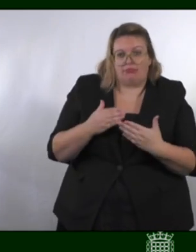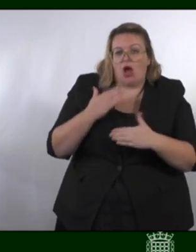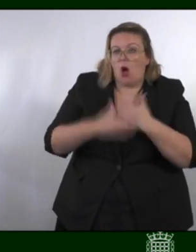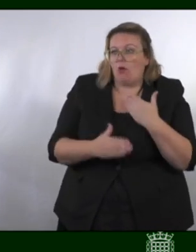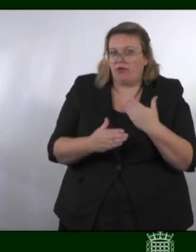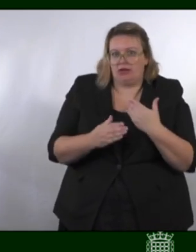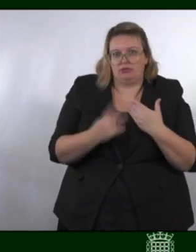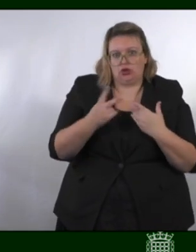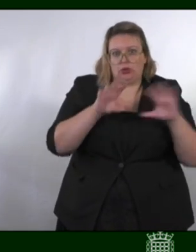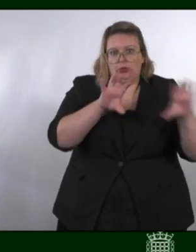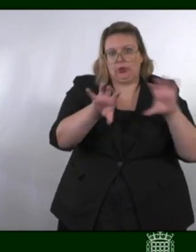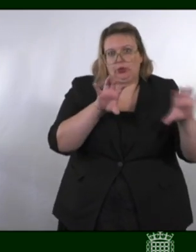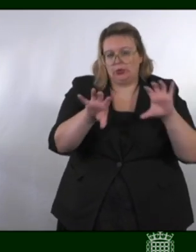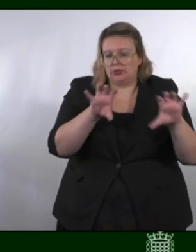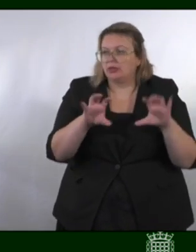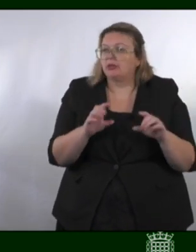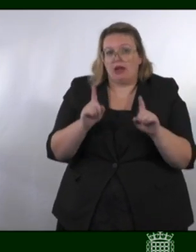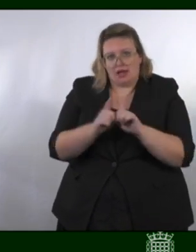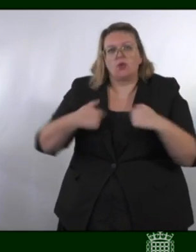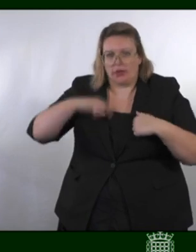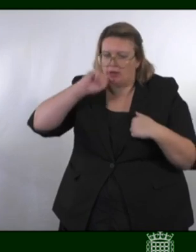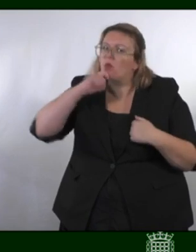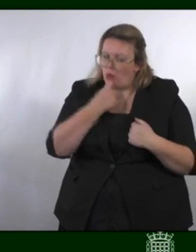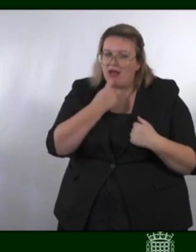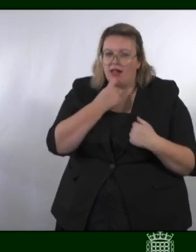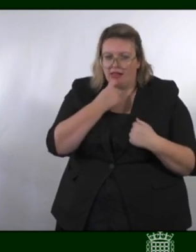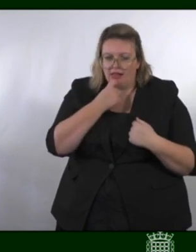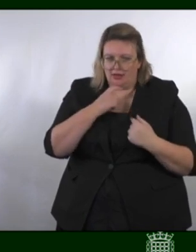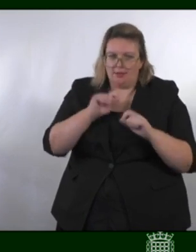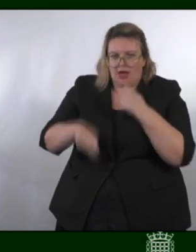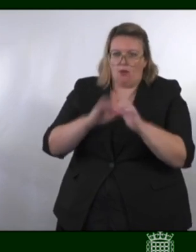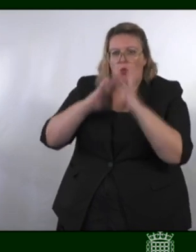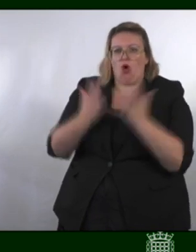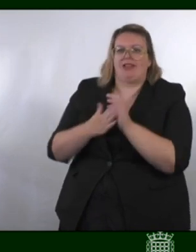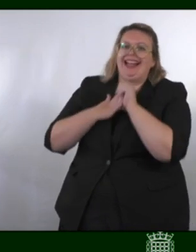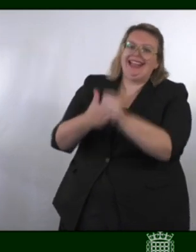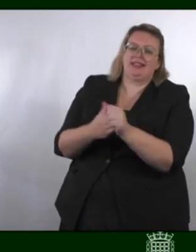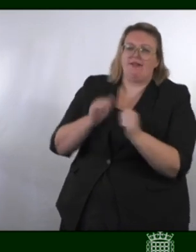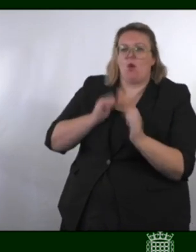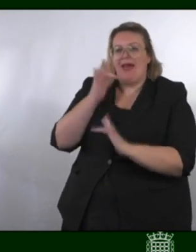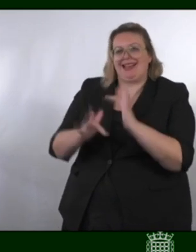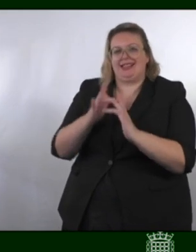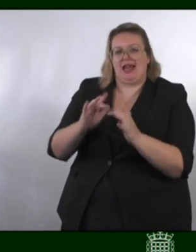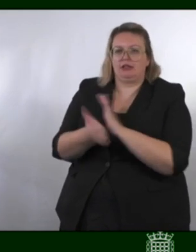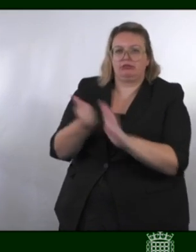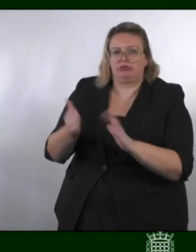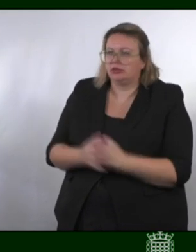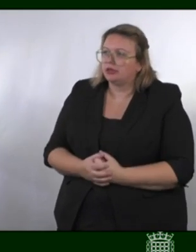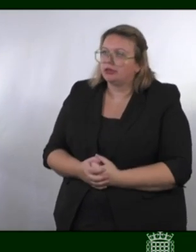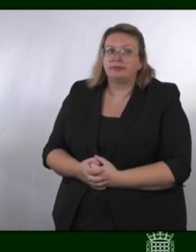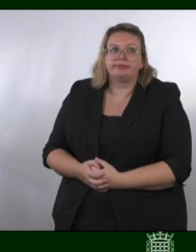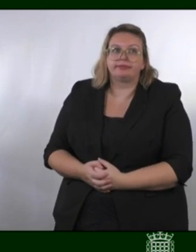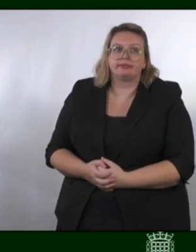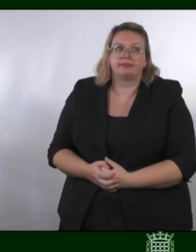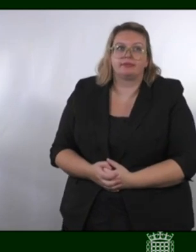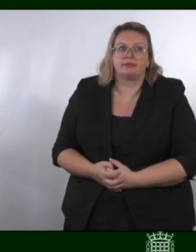those two counties, and indeed we are going to be a world leader in connectivity, Mr. Speaker, as we build back better. To South London with